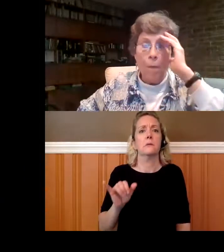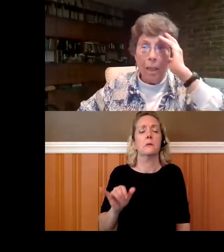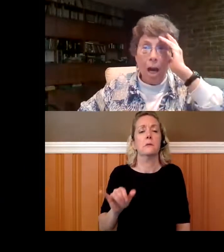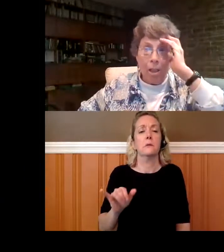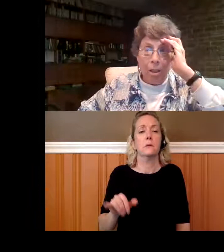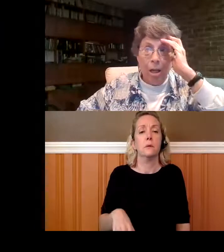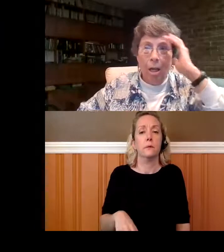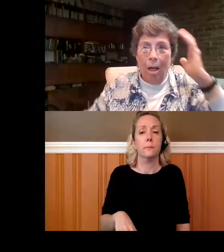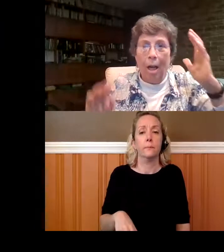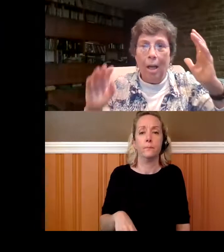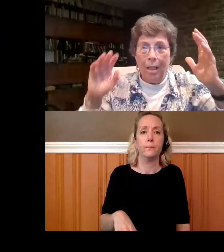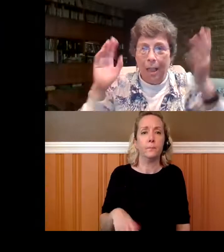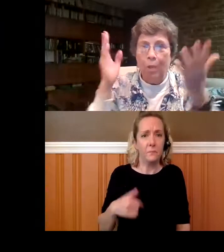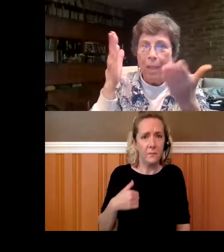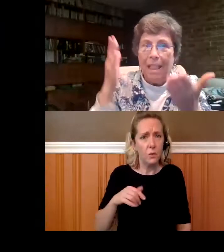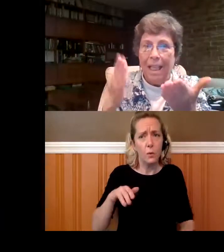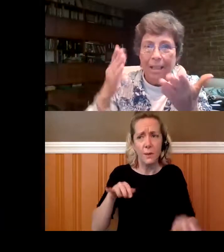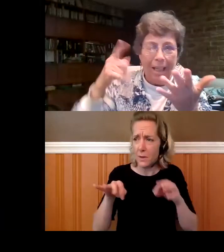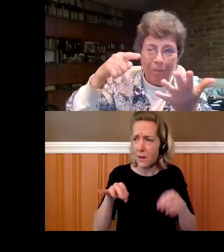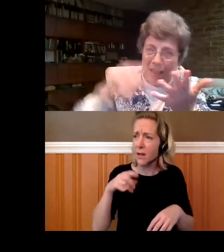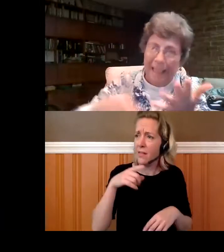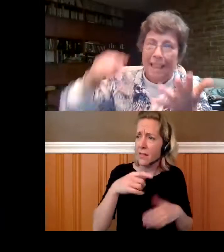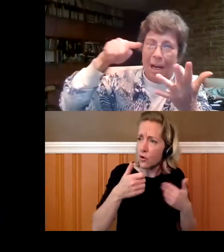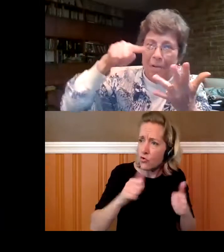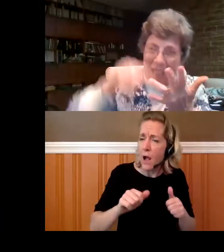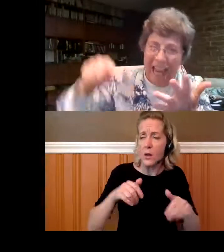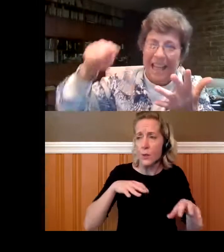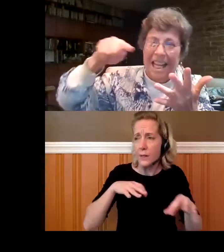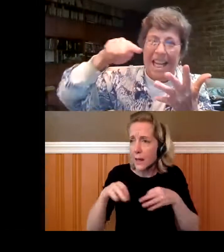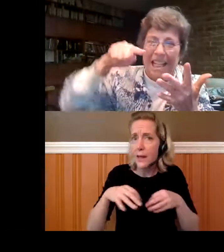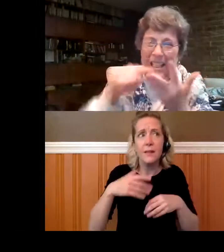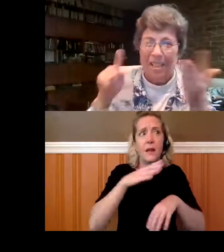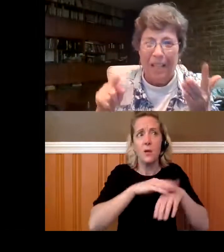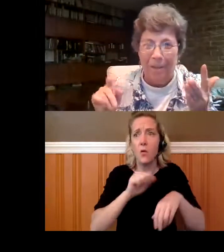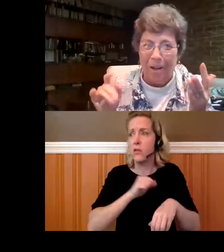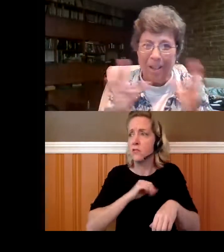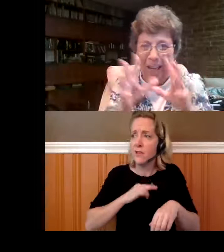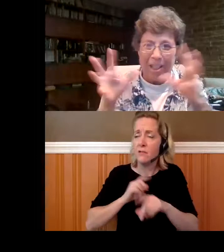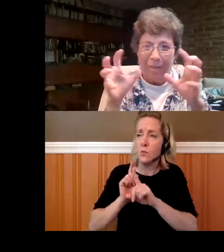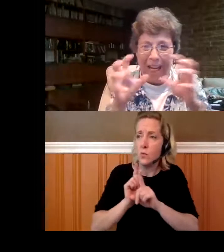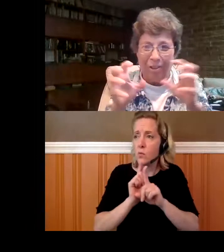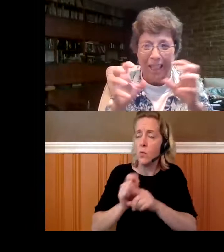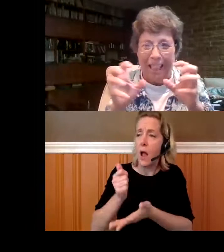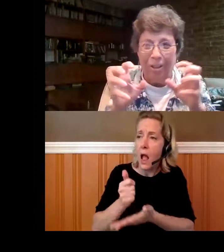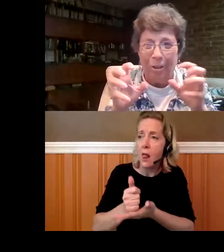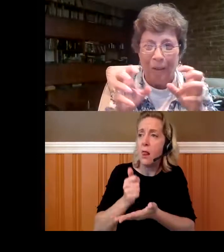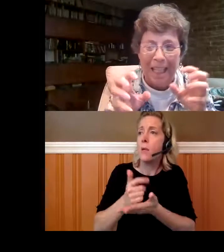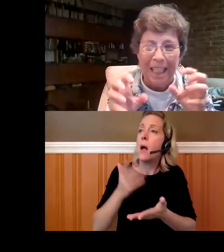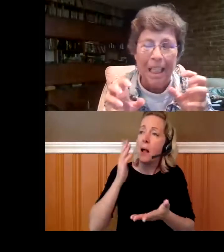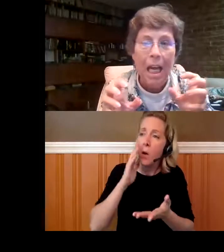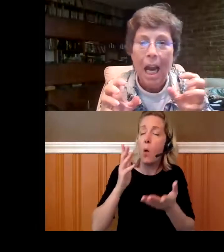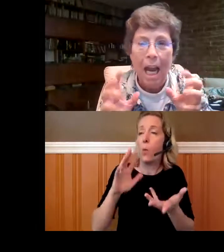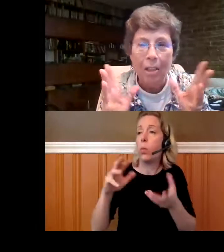they did. They went this and they went that, and they put all their action plans trying to get you to the raisins, and it didn't work